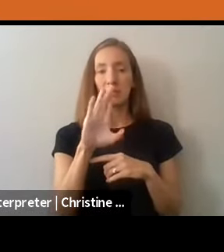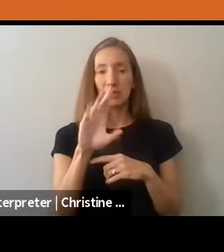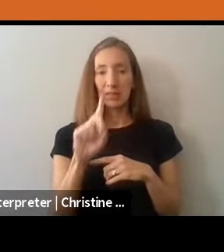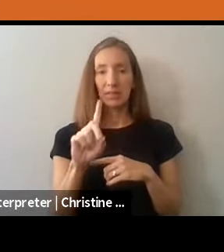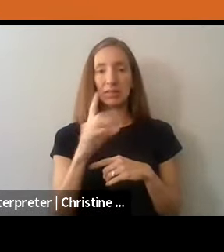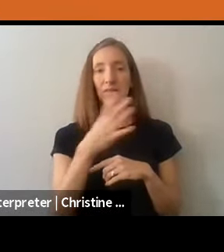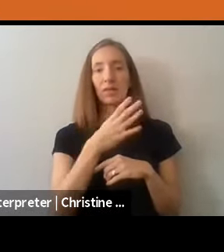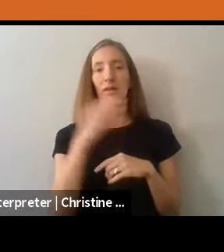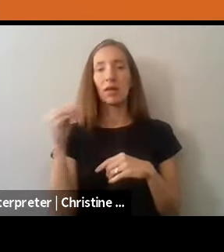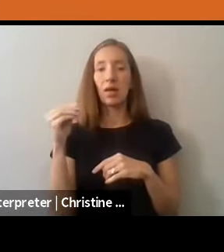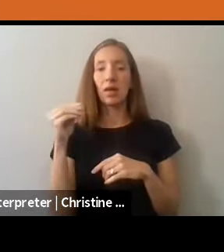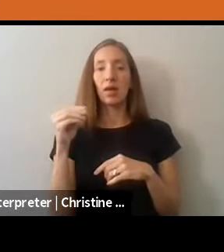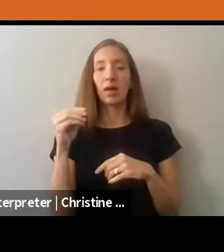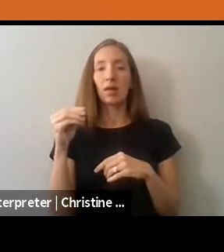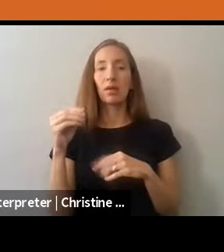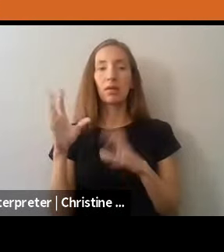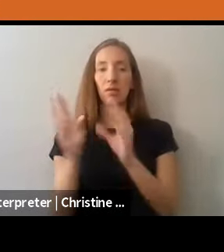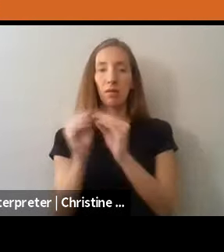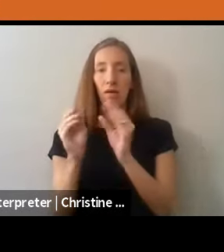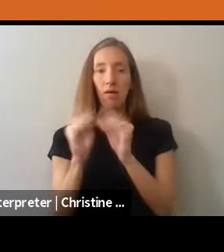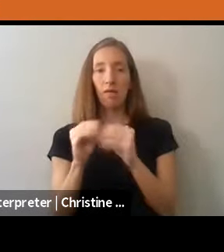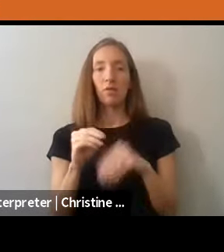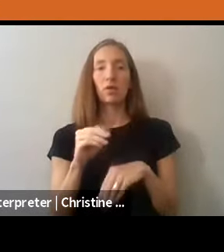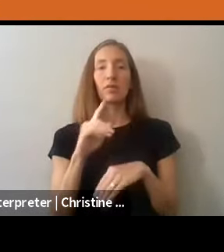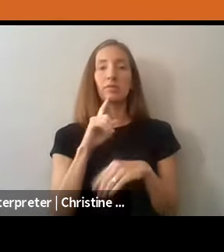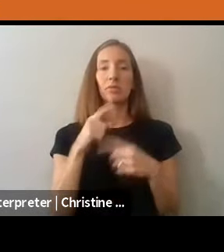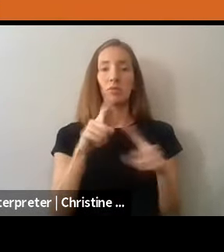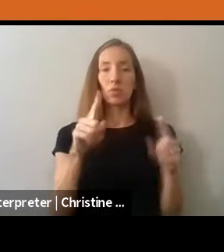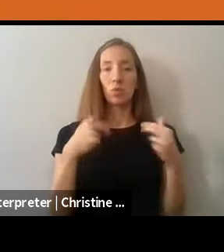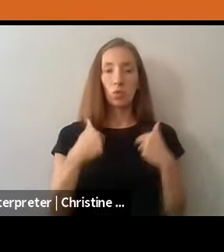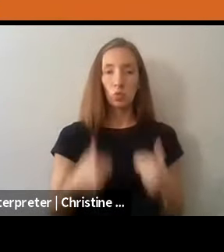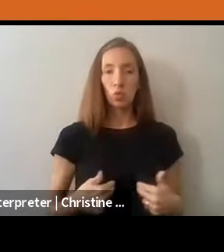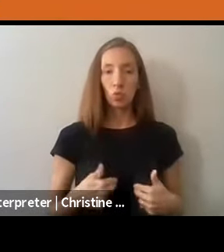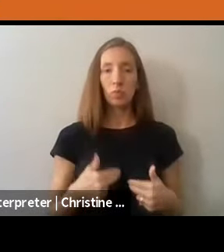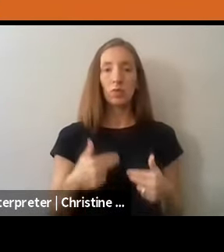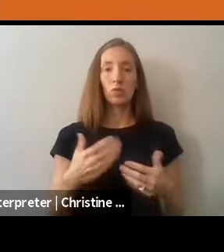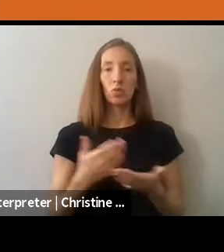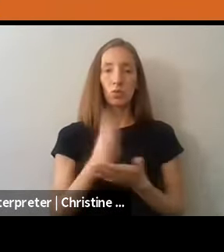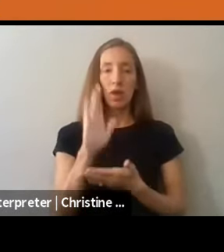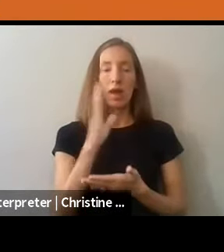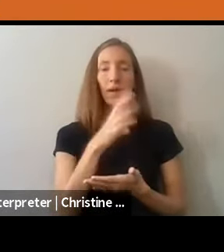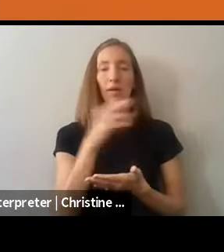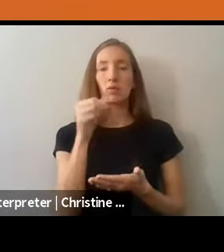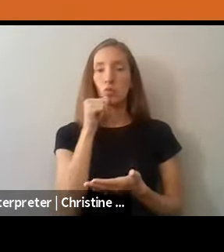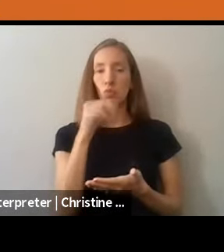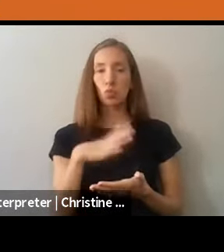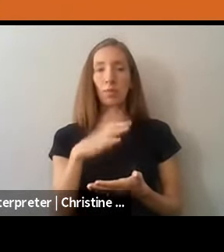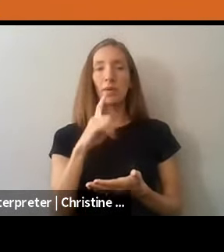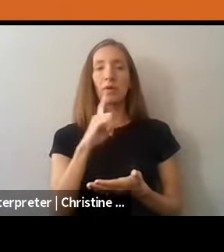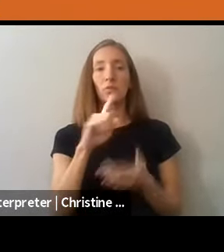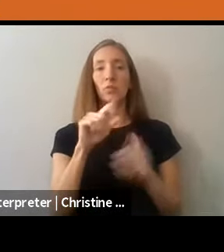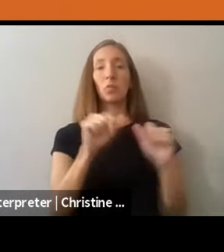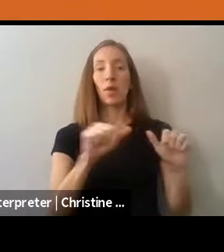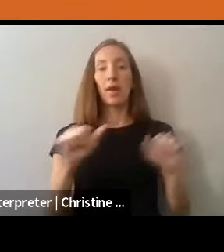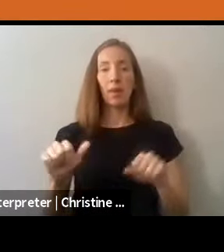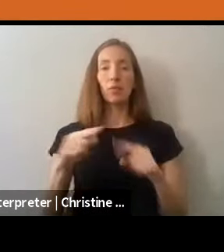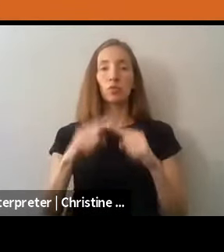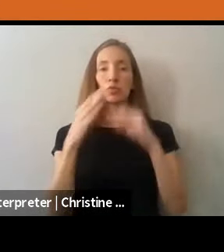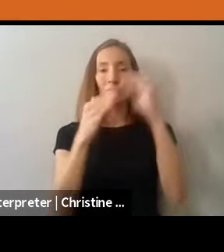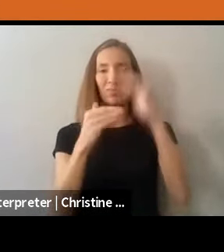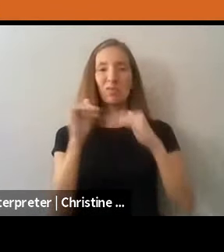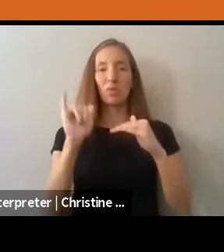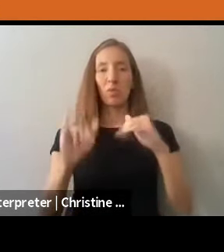human rights of women, around sexual and reproductive health issues, is to be able to build those bridges that you were